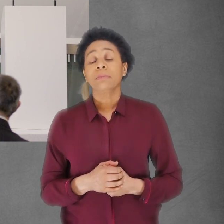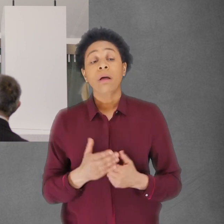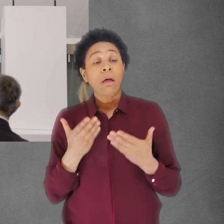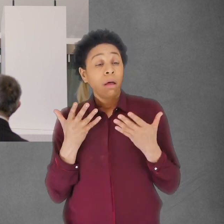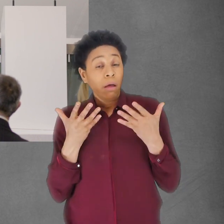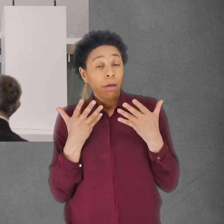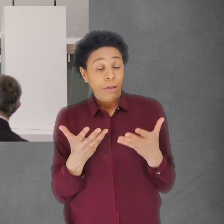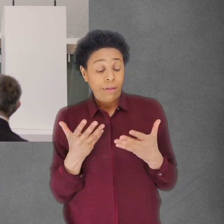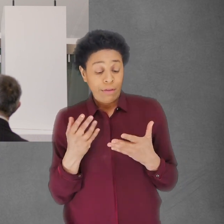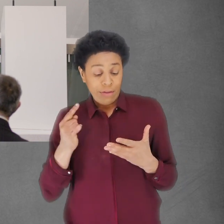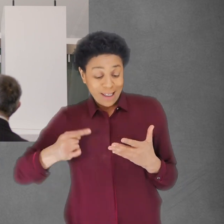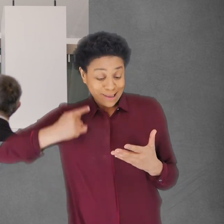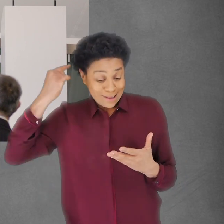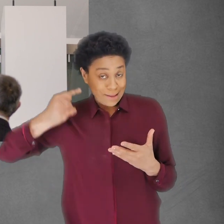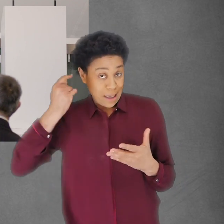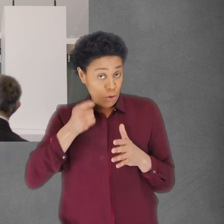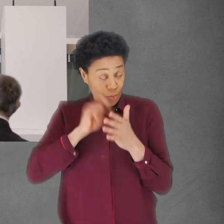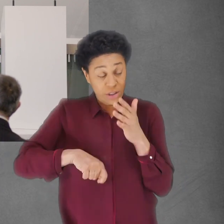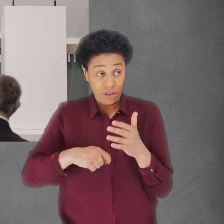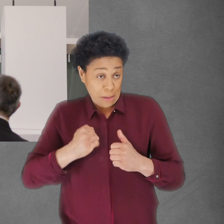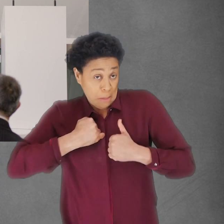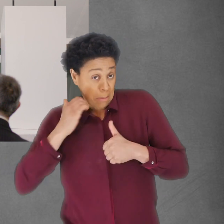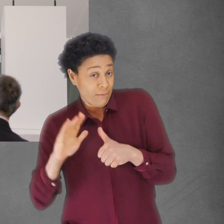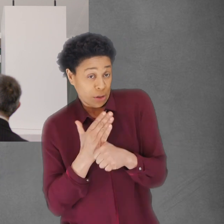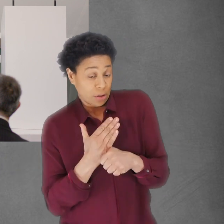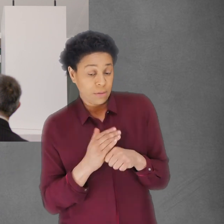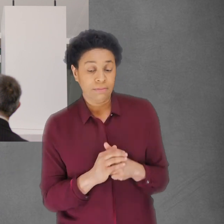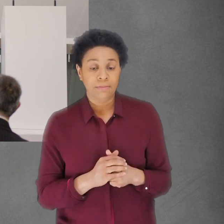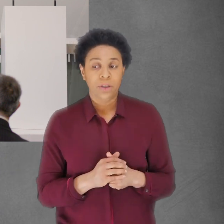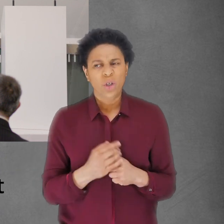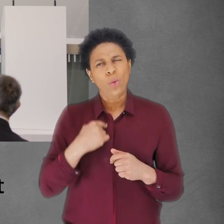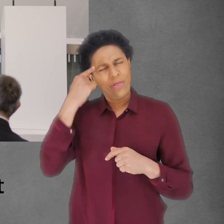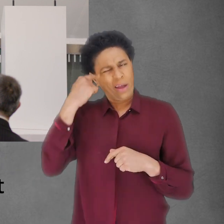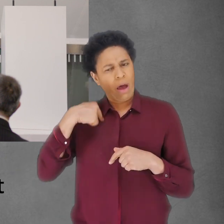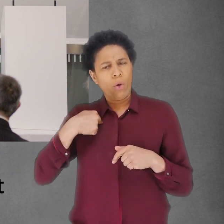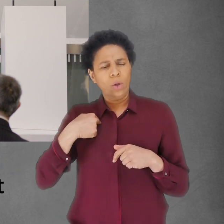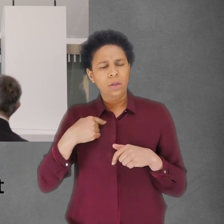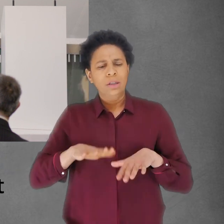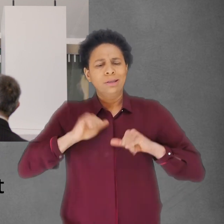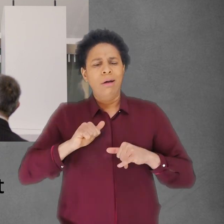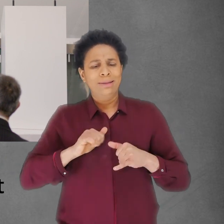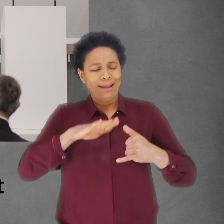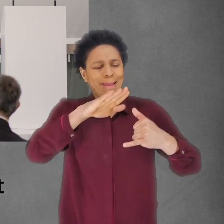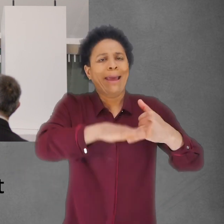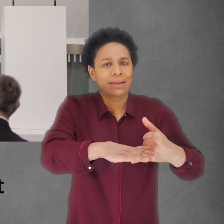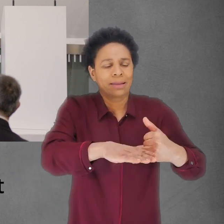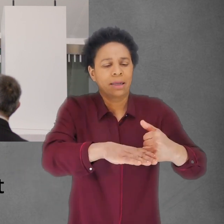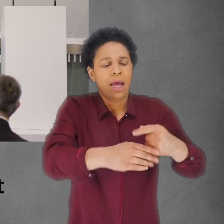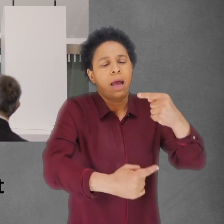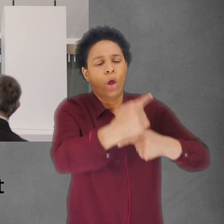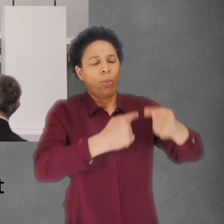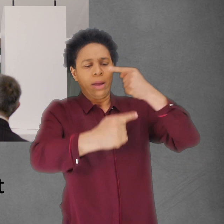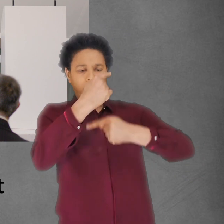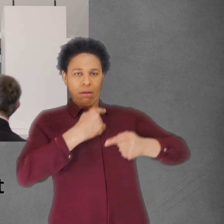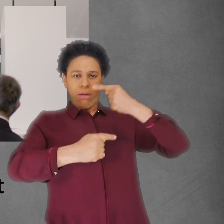This sound commission, this is my first sound commission, so I think I'm going to answer your question